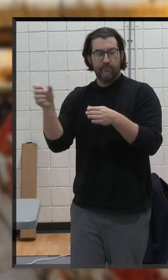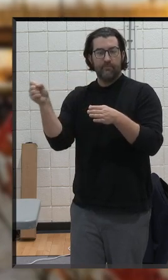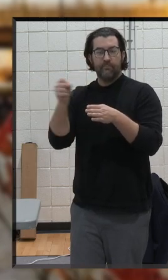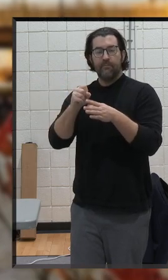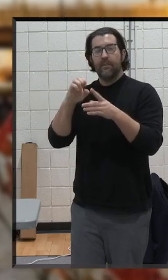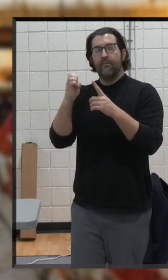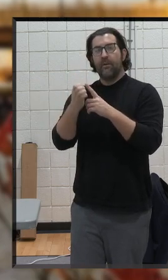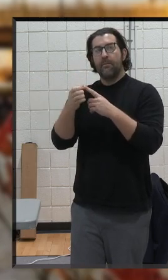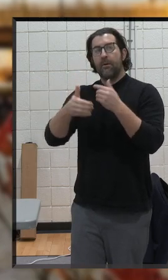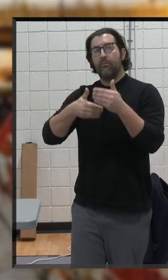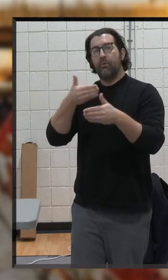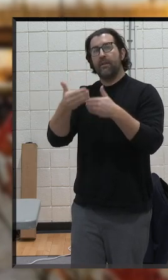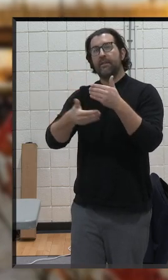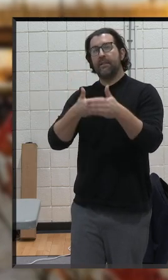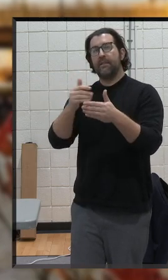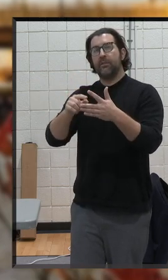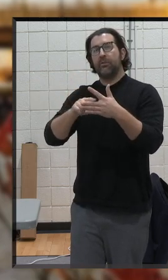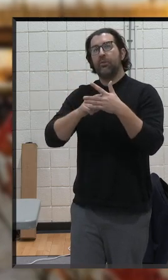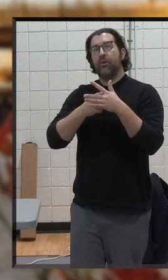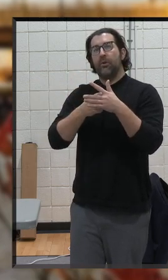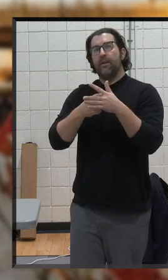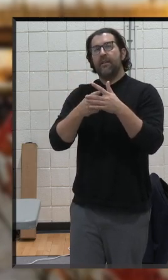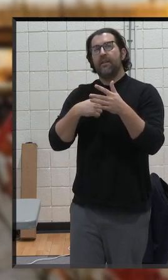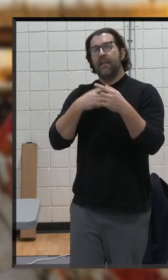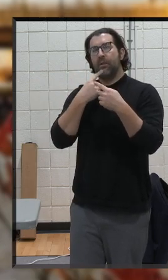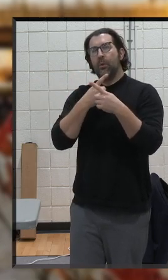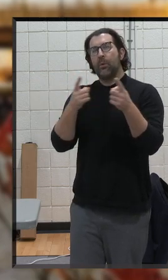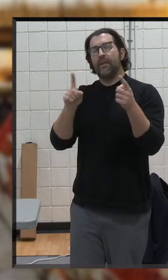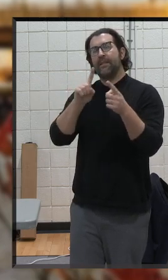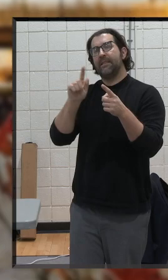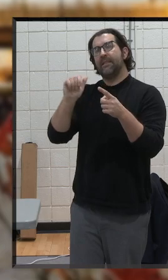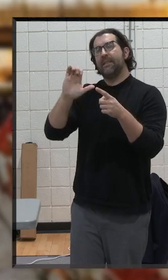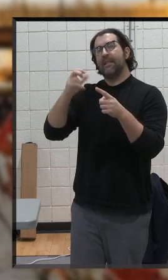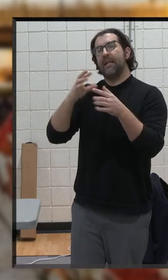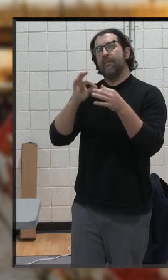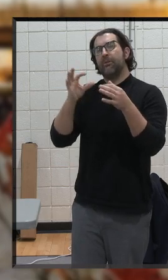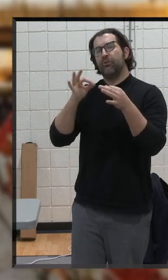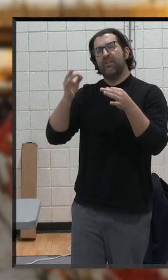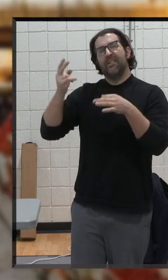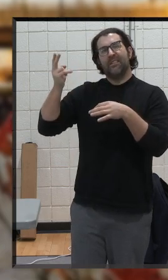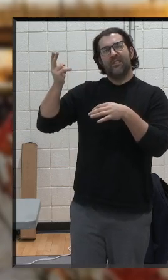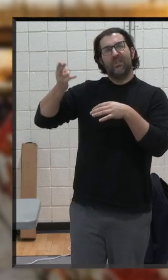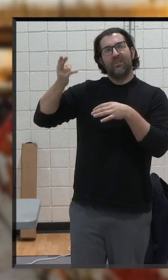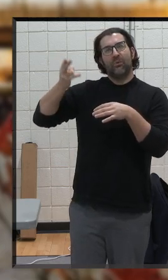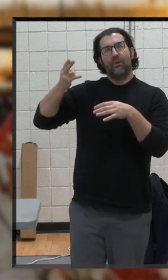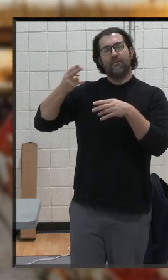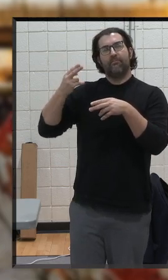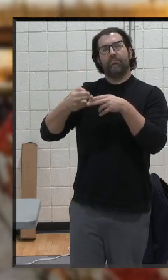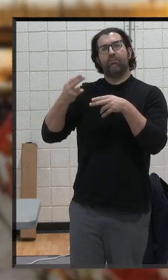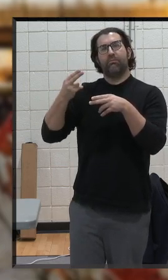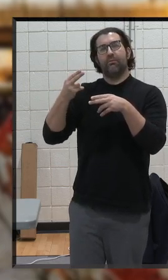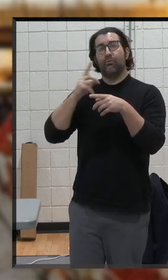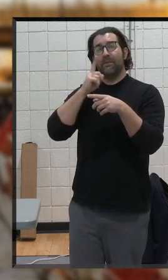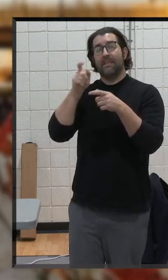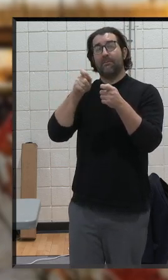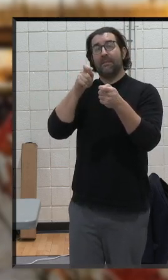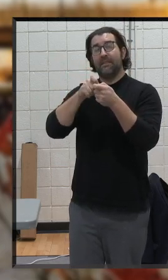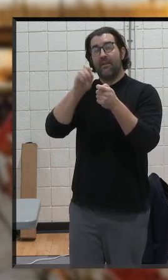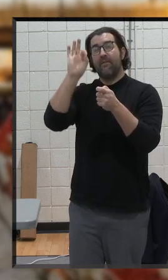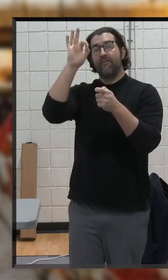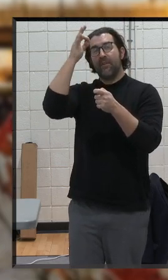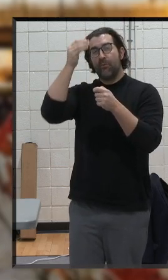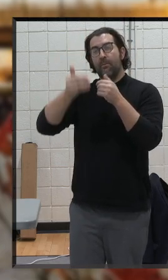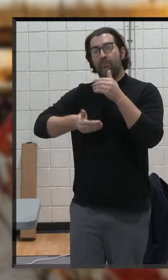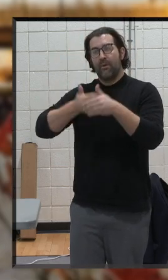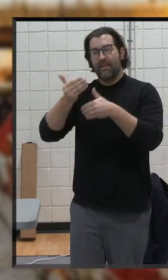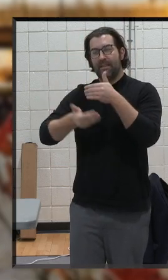environmental process as well began. I shared, or Zach mentioned the bridge is historic, so there's a very specific federal process